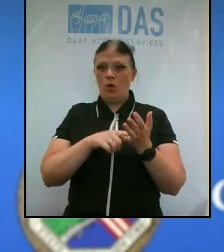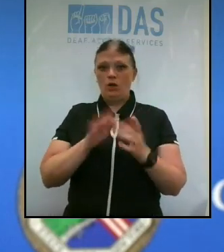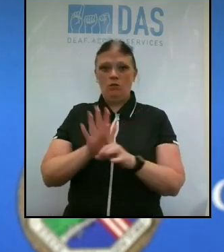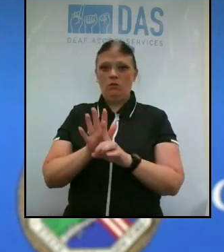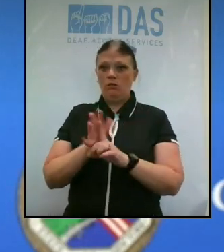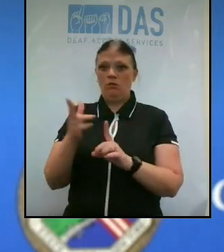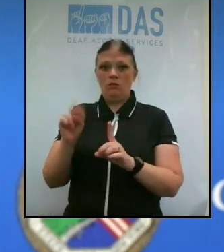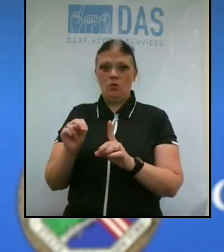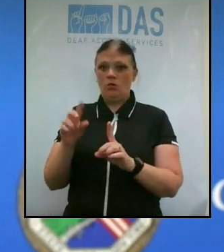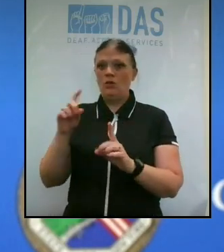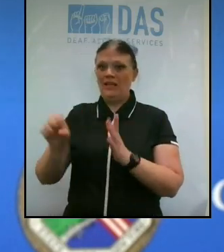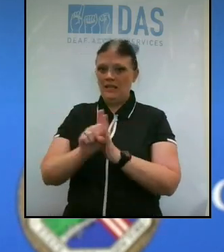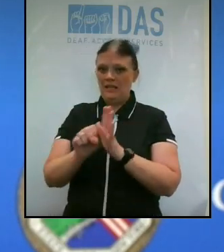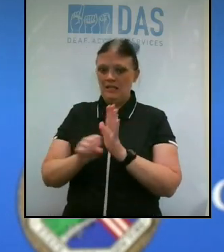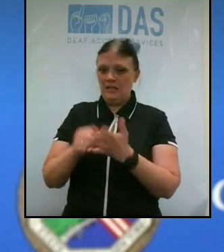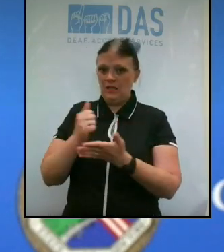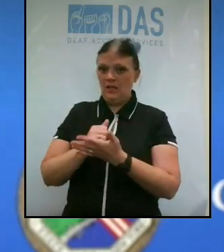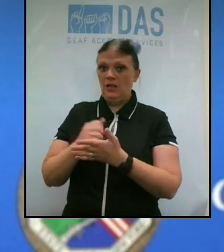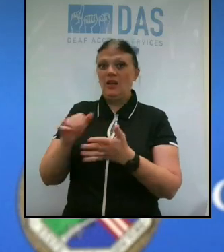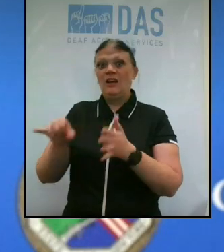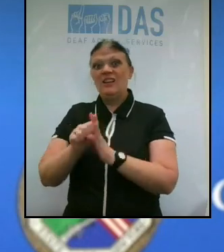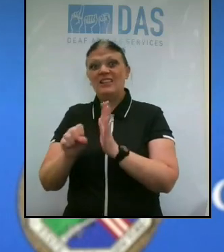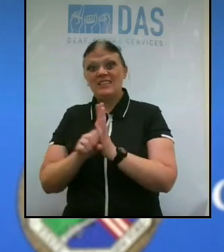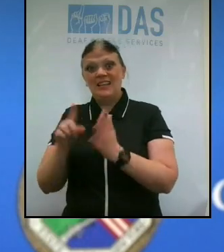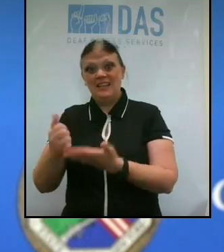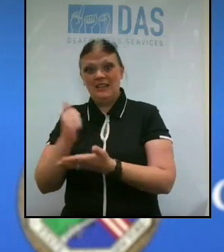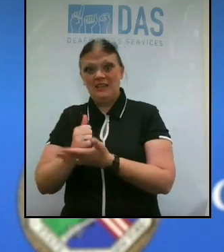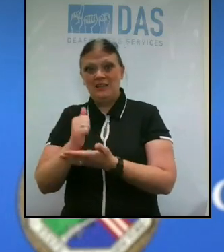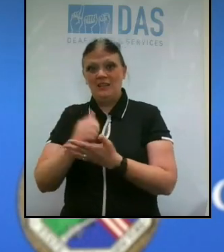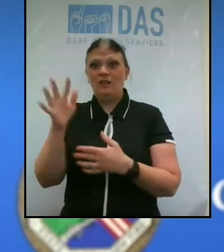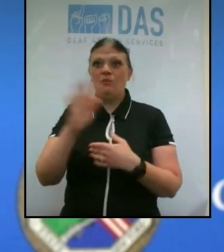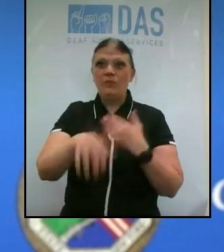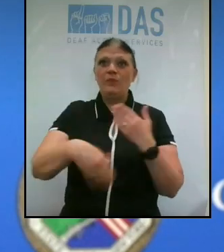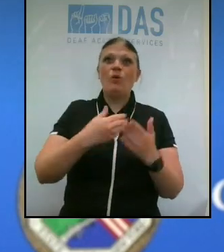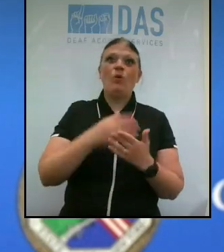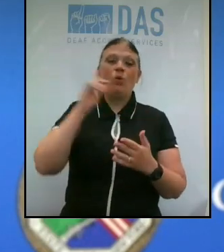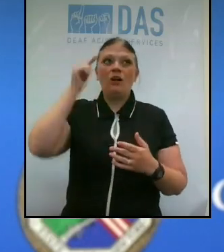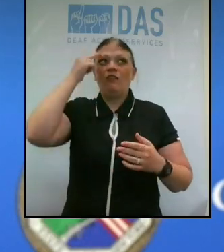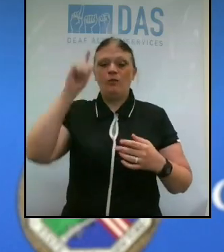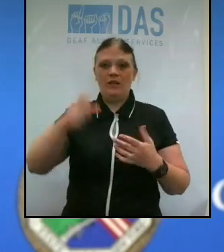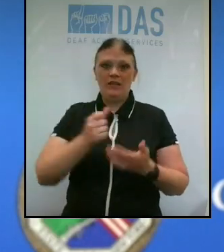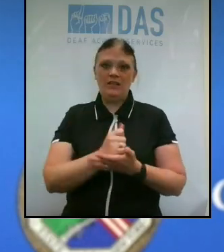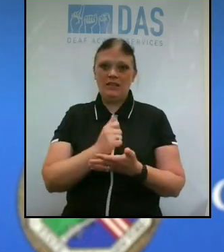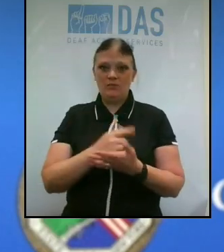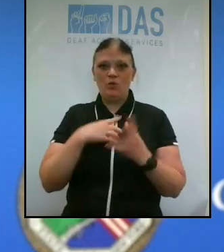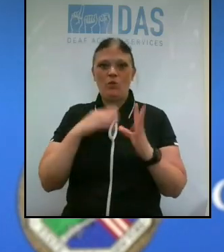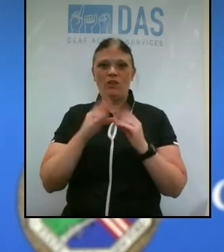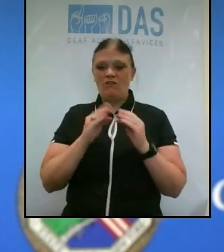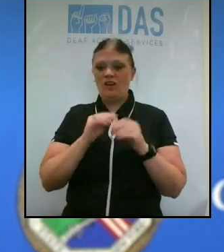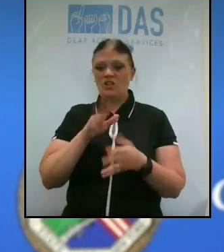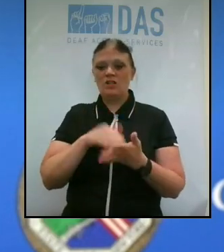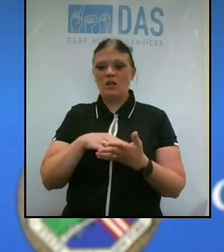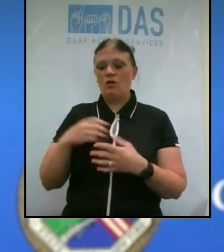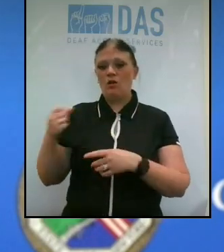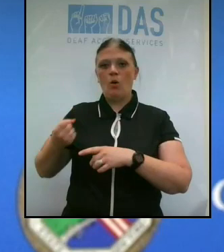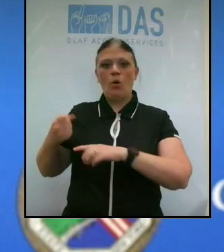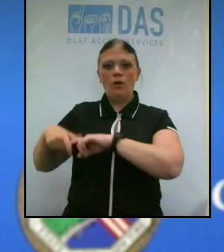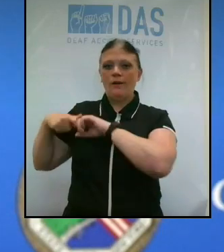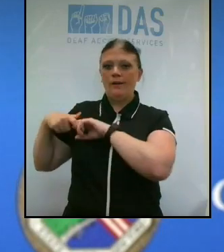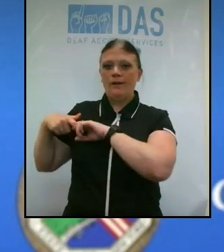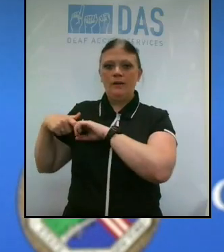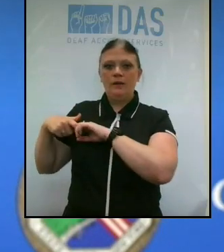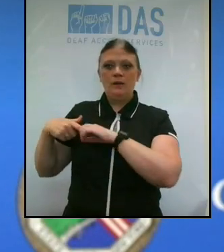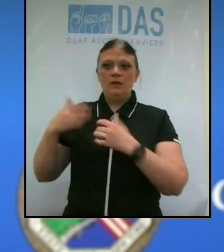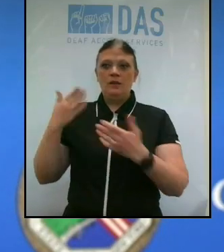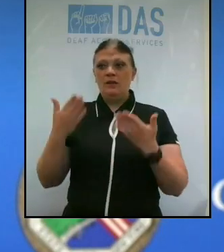need state help. The state needs help right now, just like local governments need help. So the convention center is on the back burner, and hopefully within the